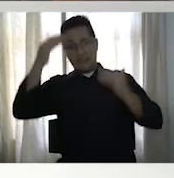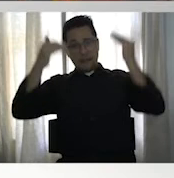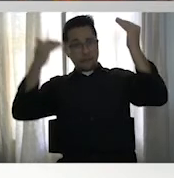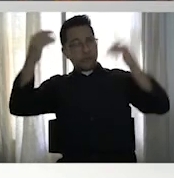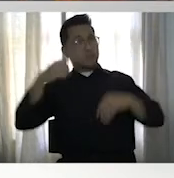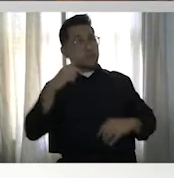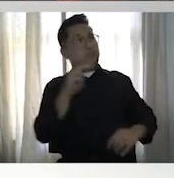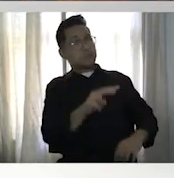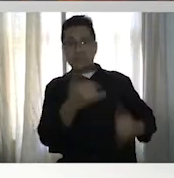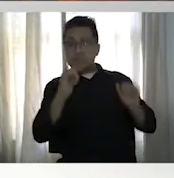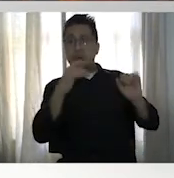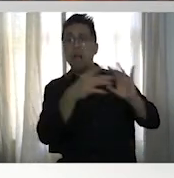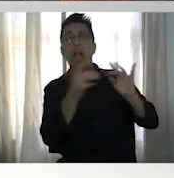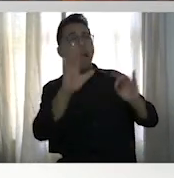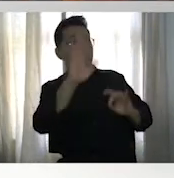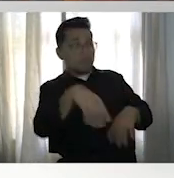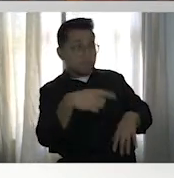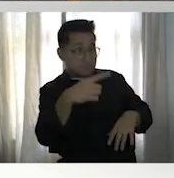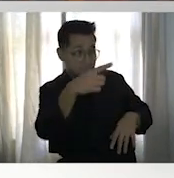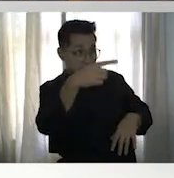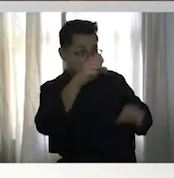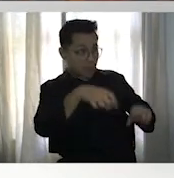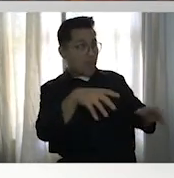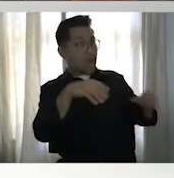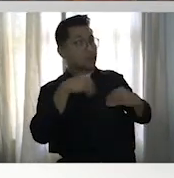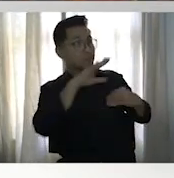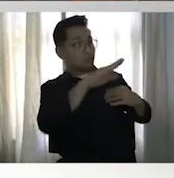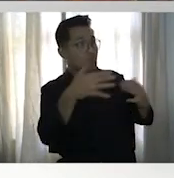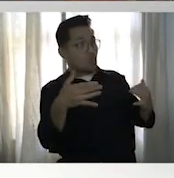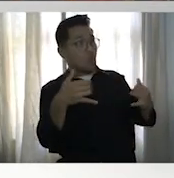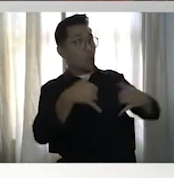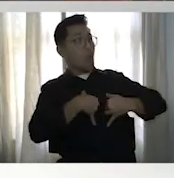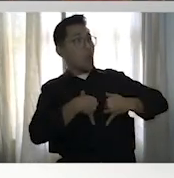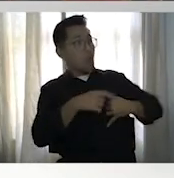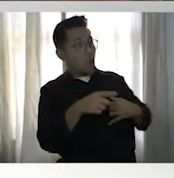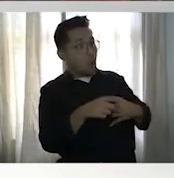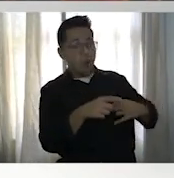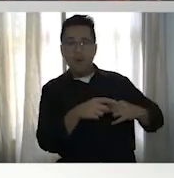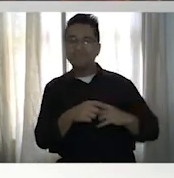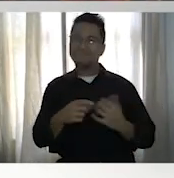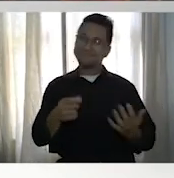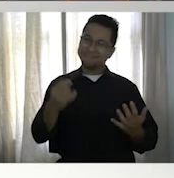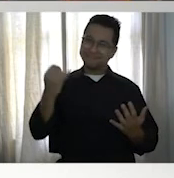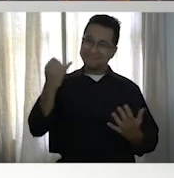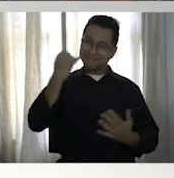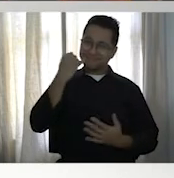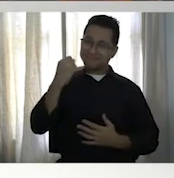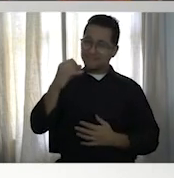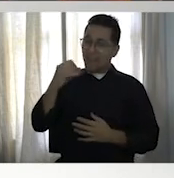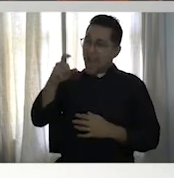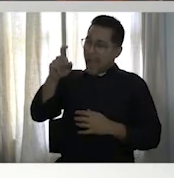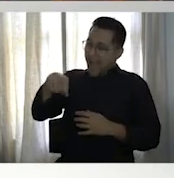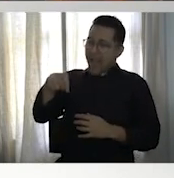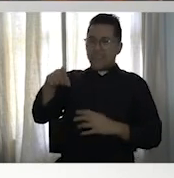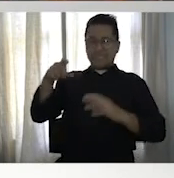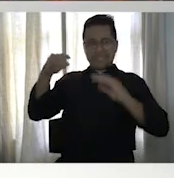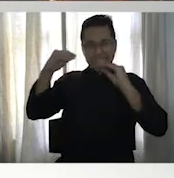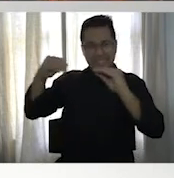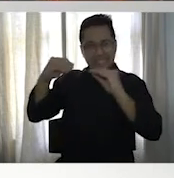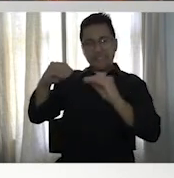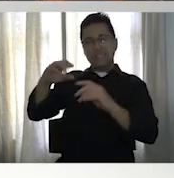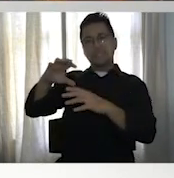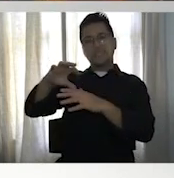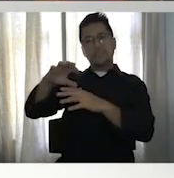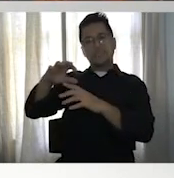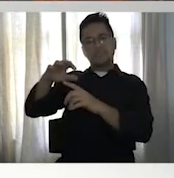were still saying, "Can I take your coat?" So if you don't just teach a rule. You have to teach the